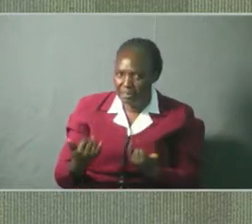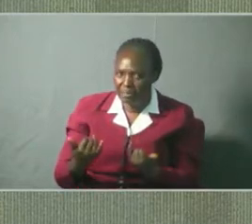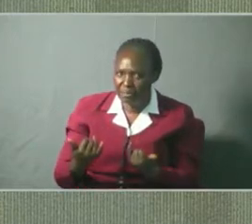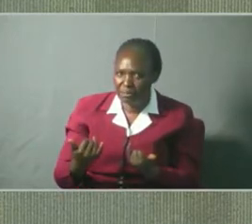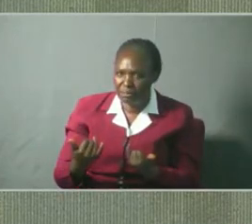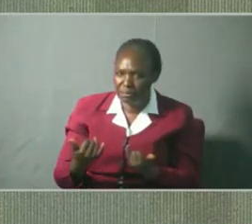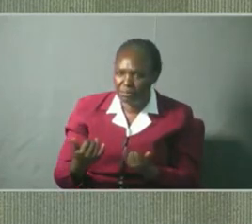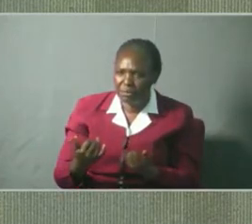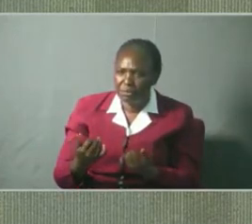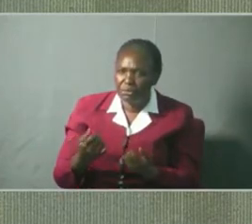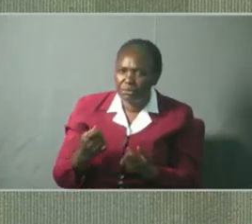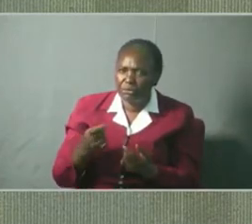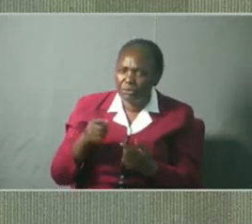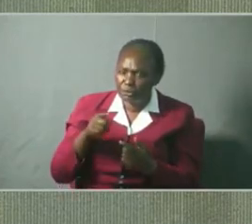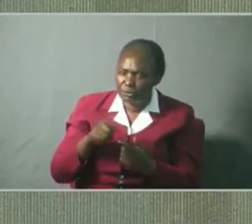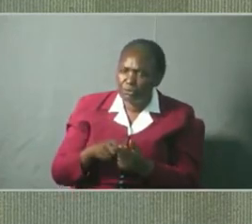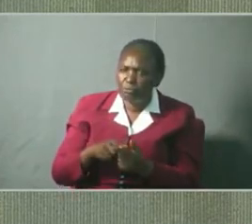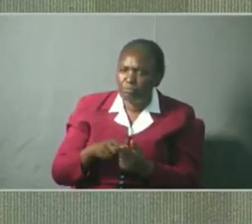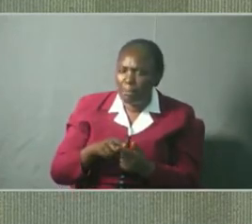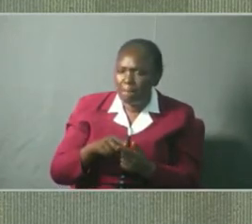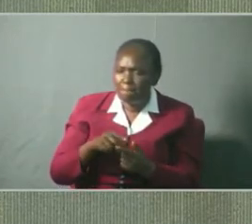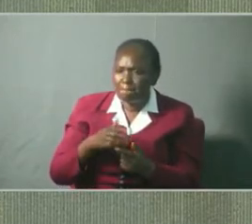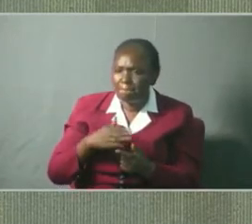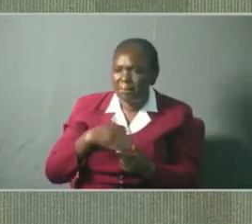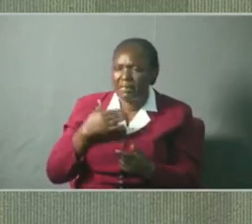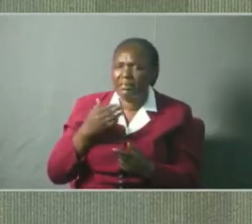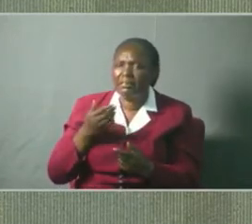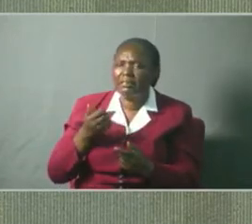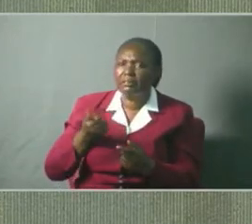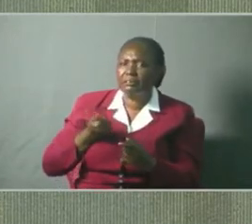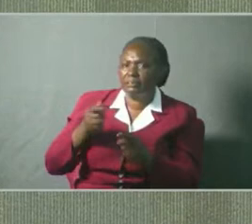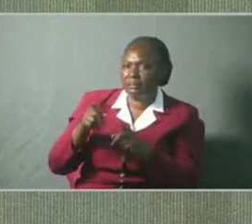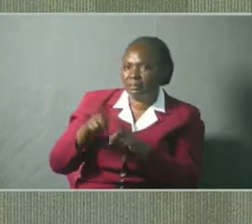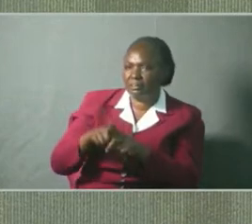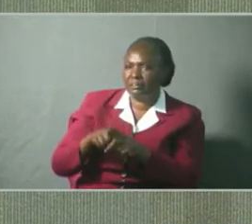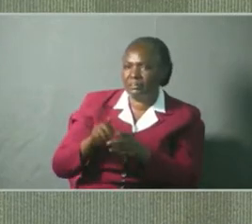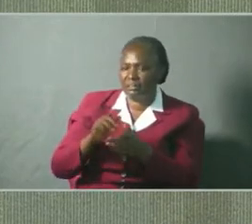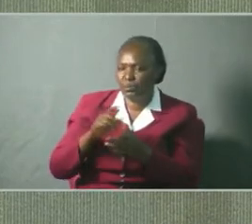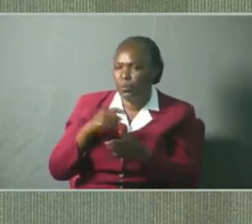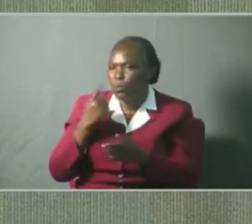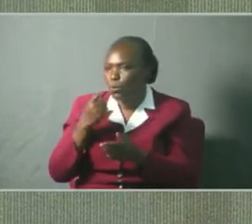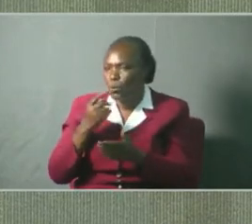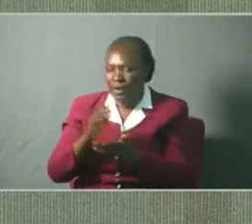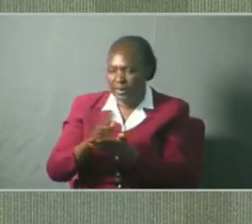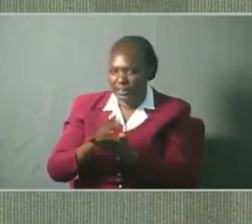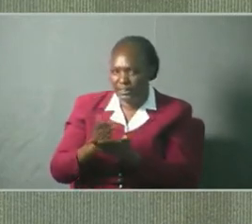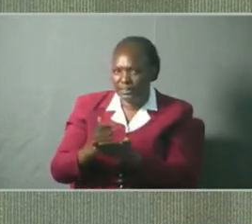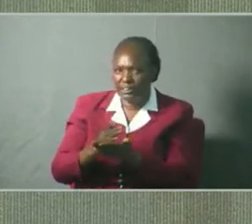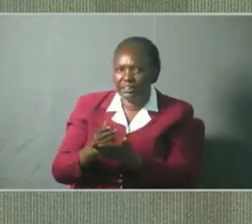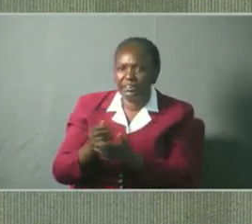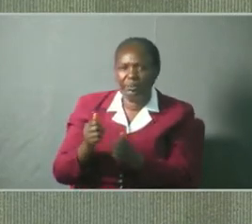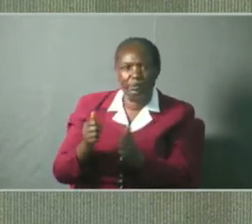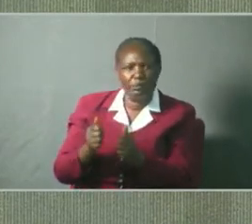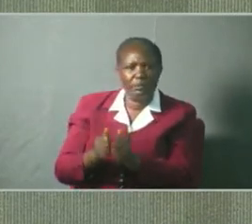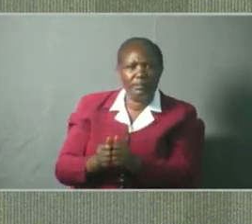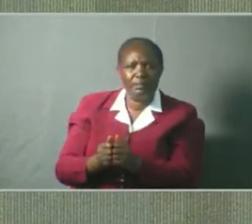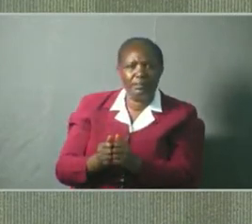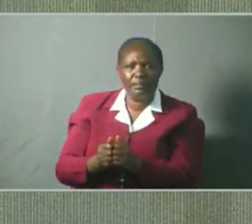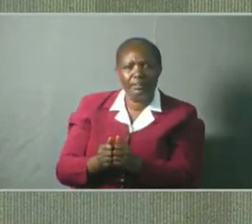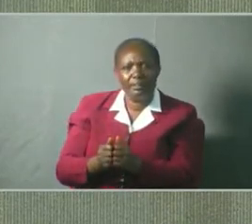Margaret and Rachel, because those ladies that I really confided in when I felt like